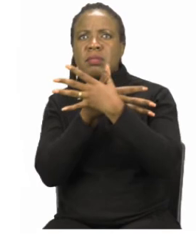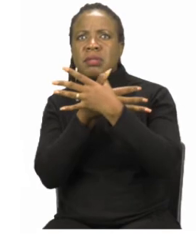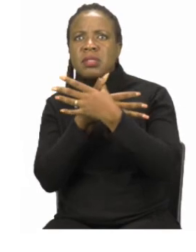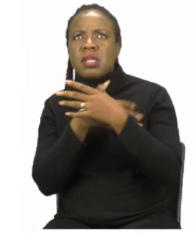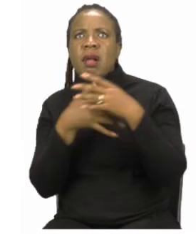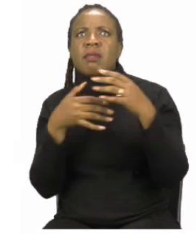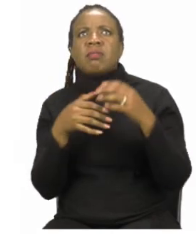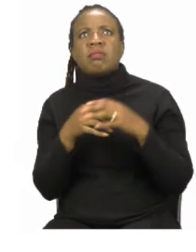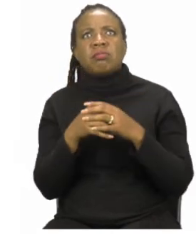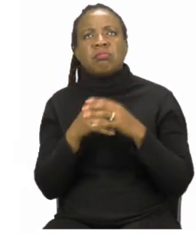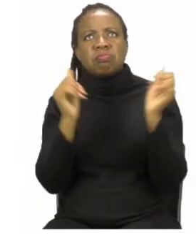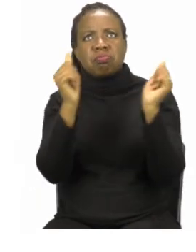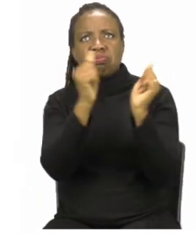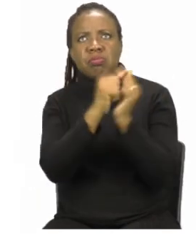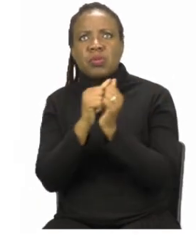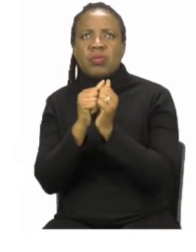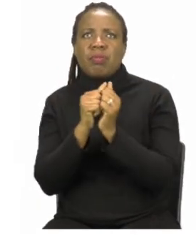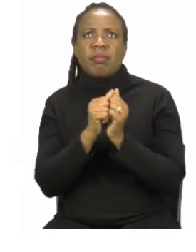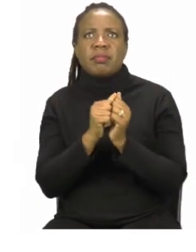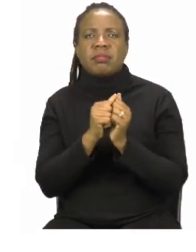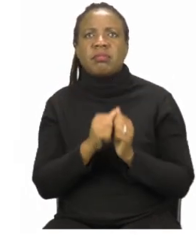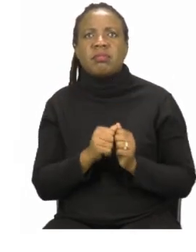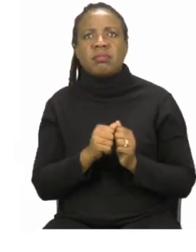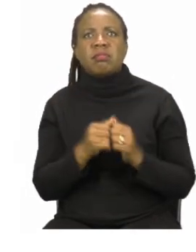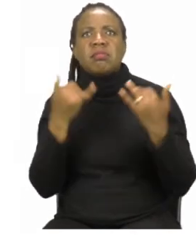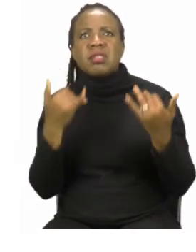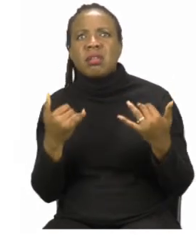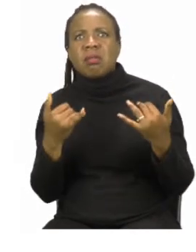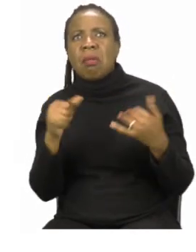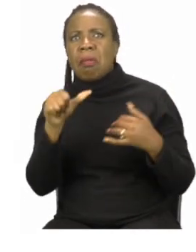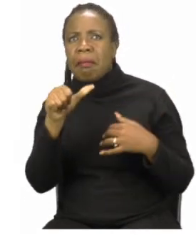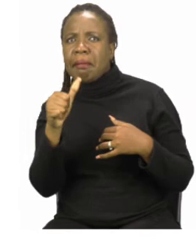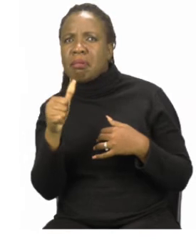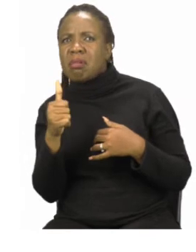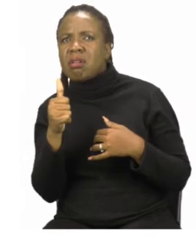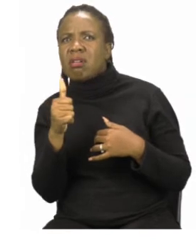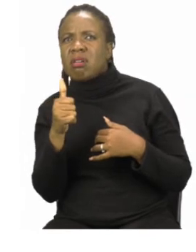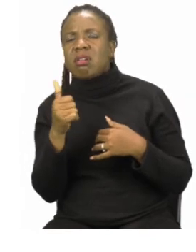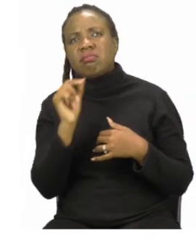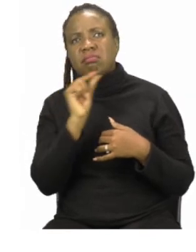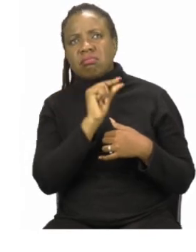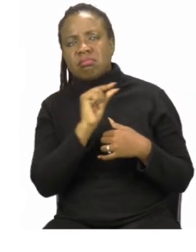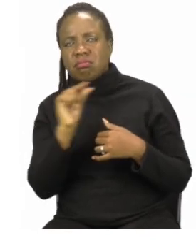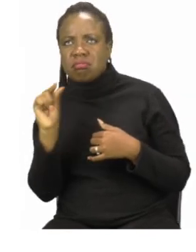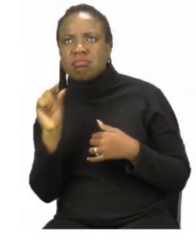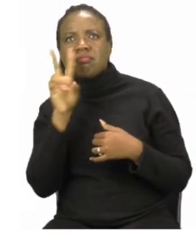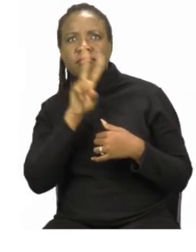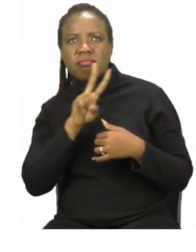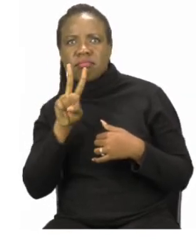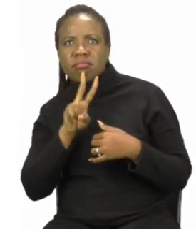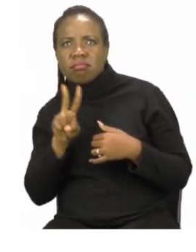together. Now, it's going to be your job to read the other sentences and then put them in the